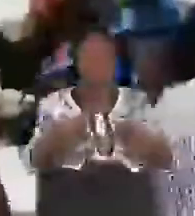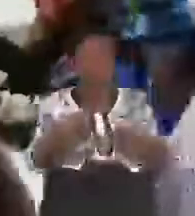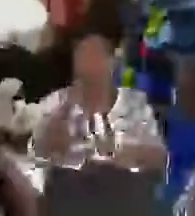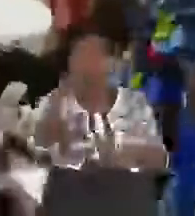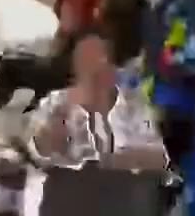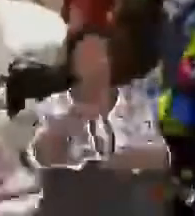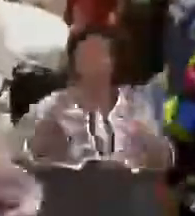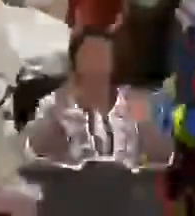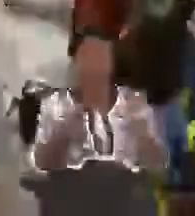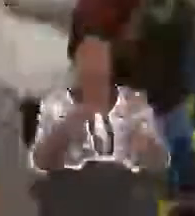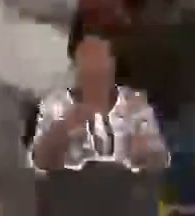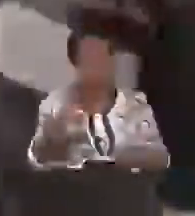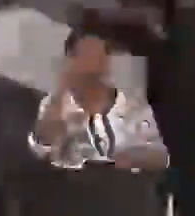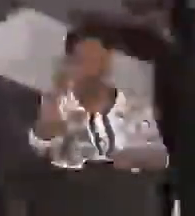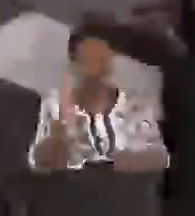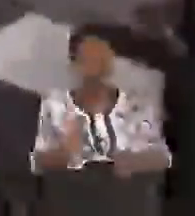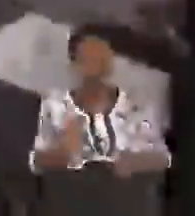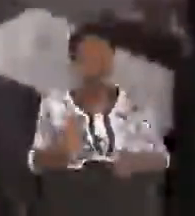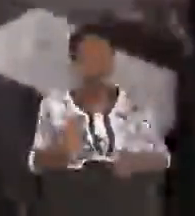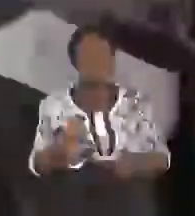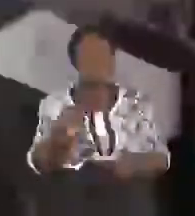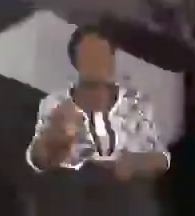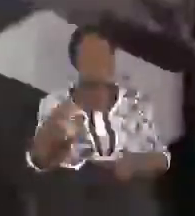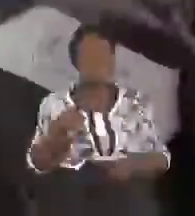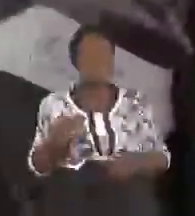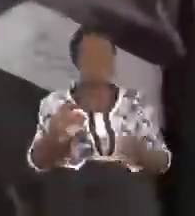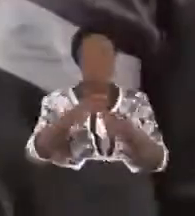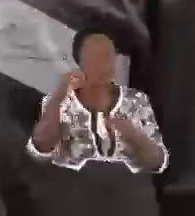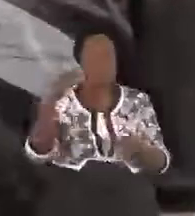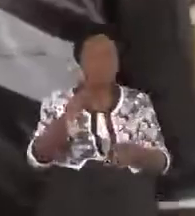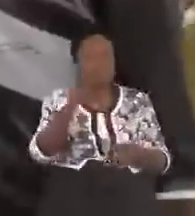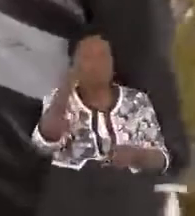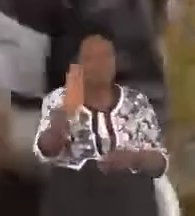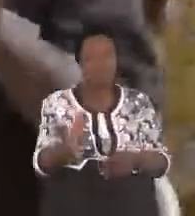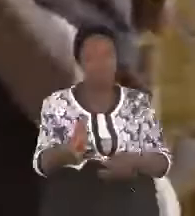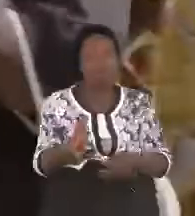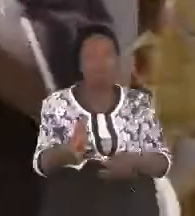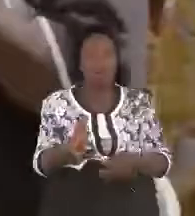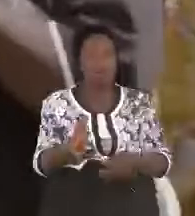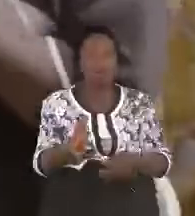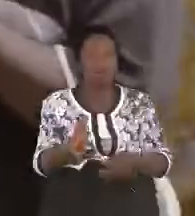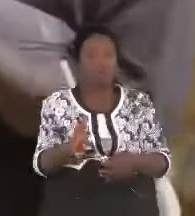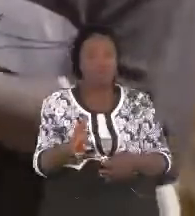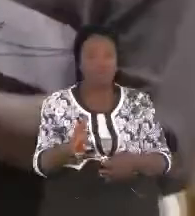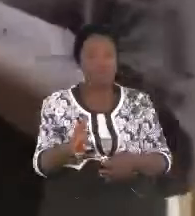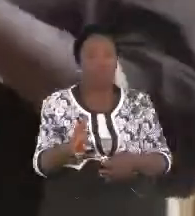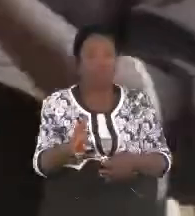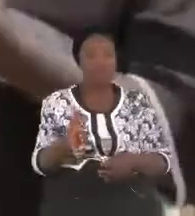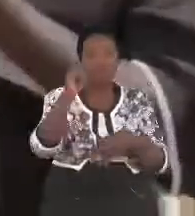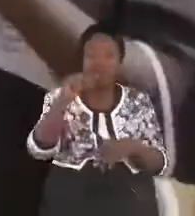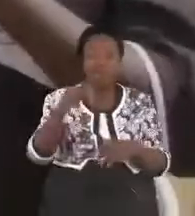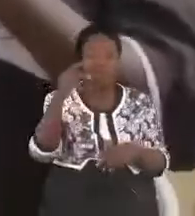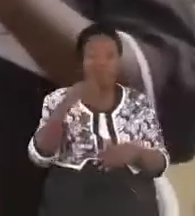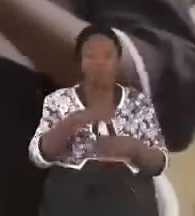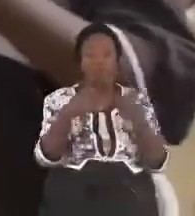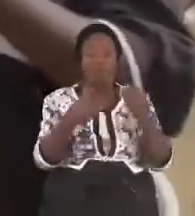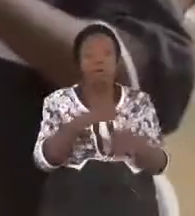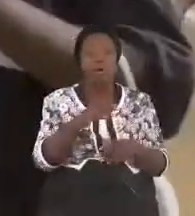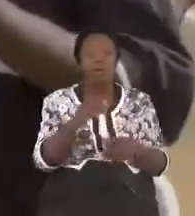God, of the Spirit of God, of everything you need for every part of your life.